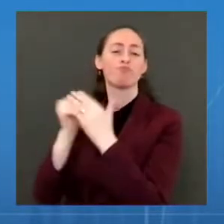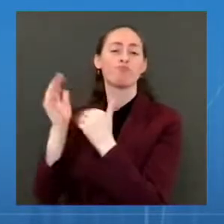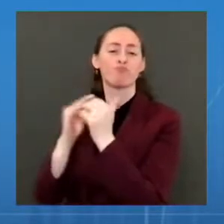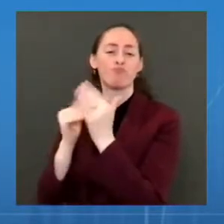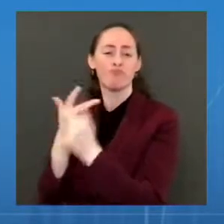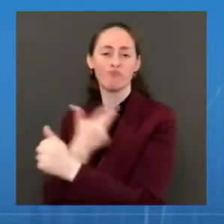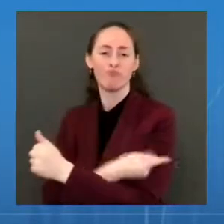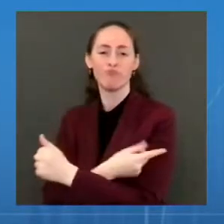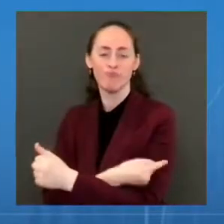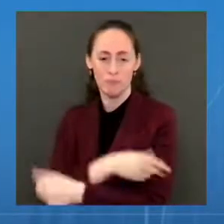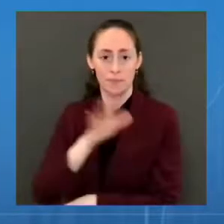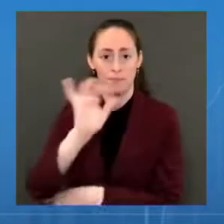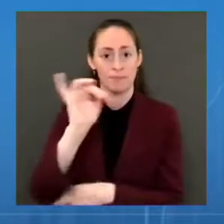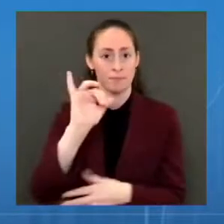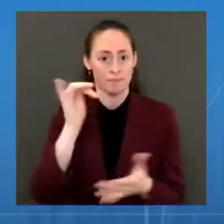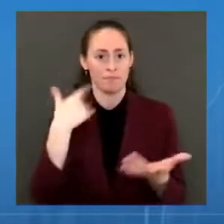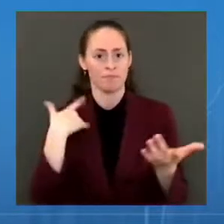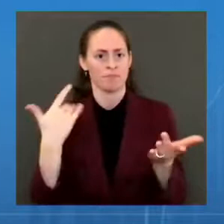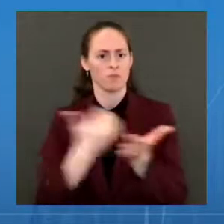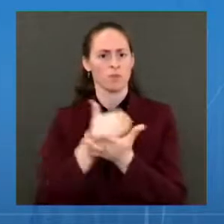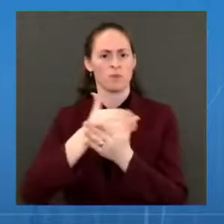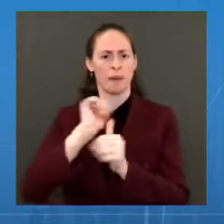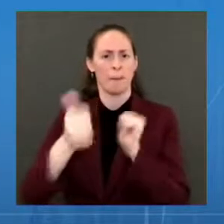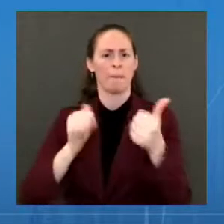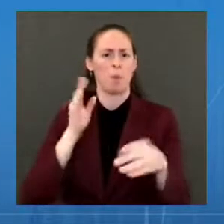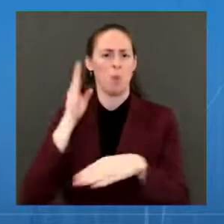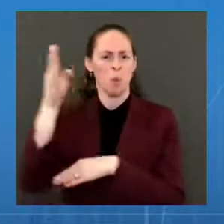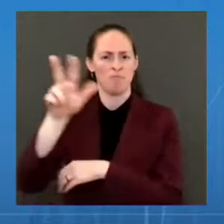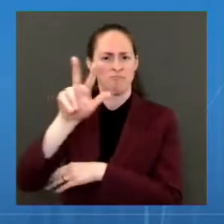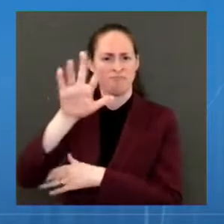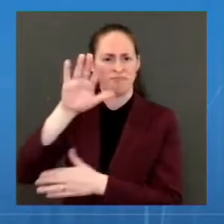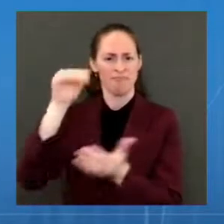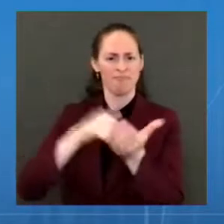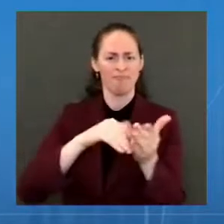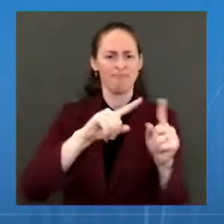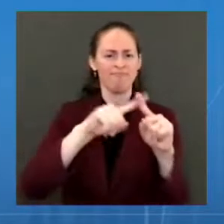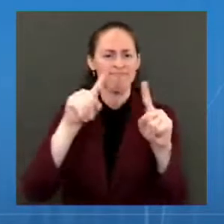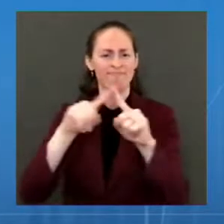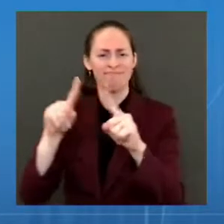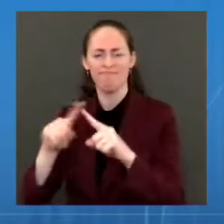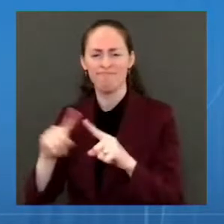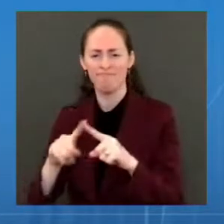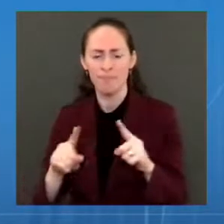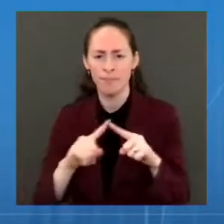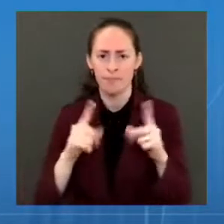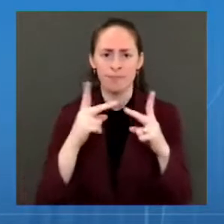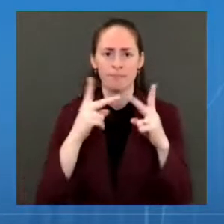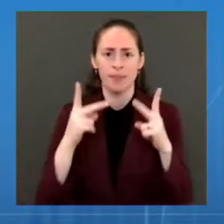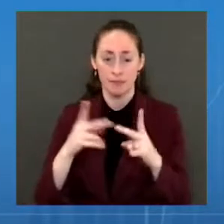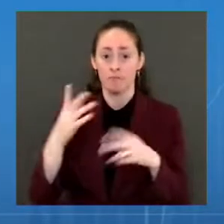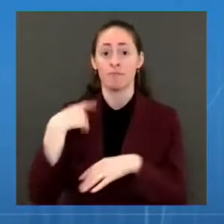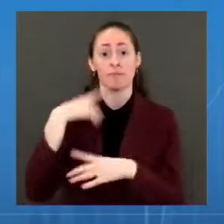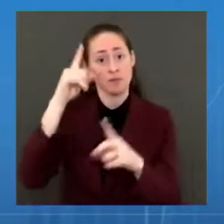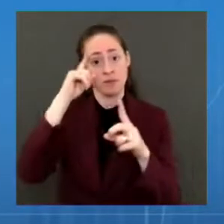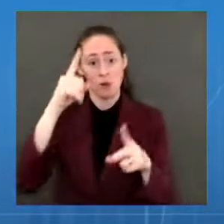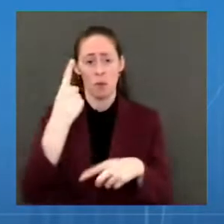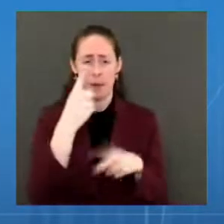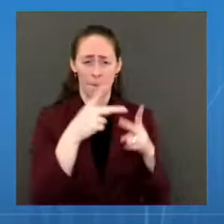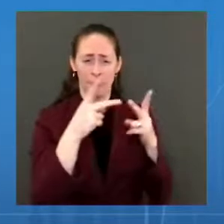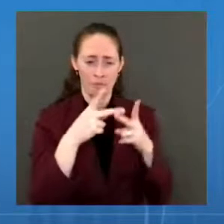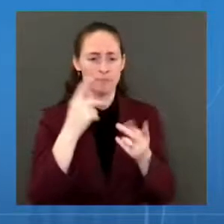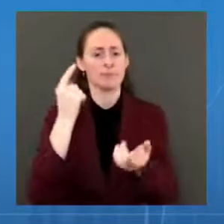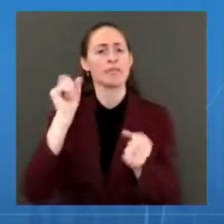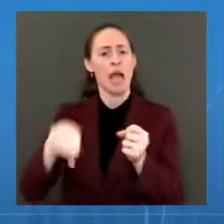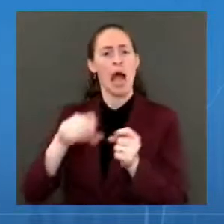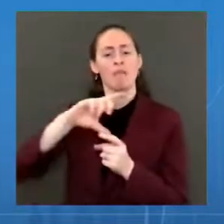that continues to increase. We have one site for every 900 or so people in that age group, 5 to 11.